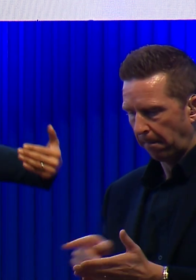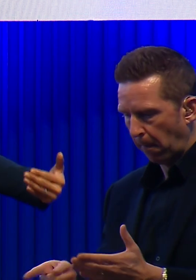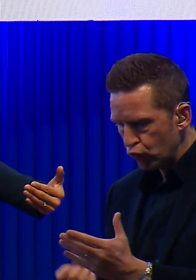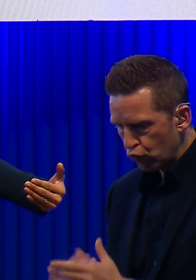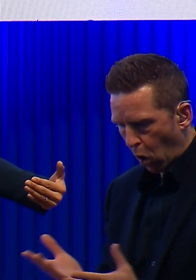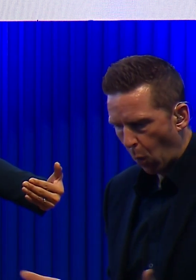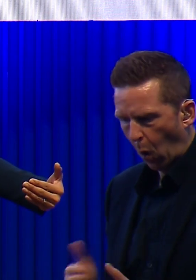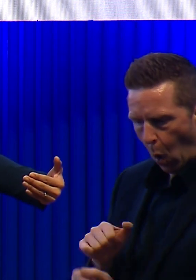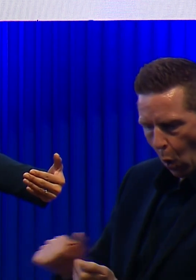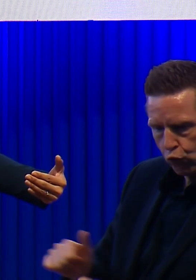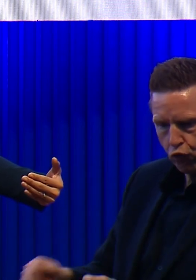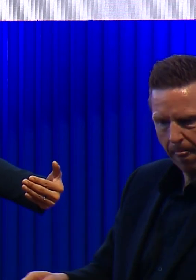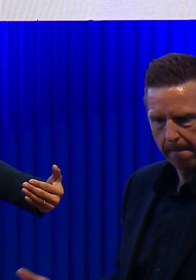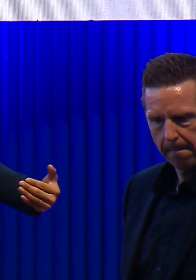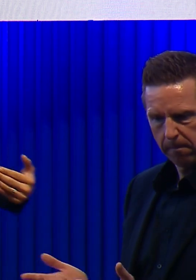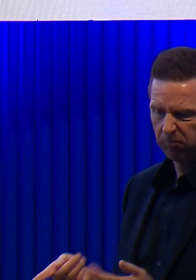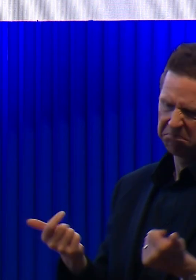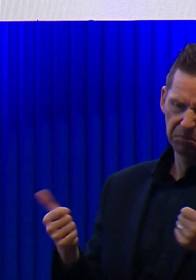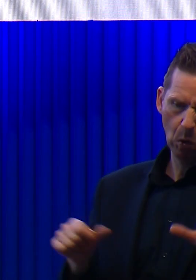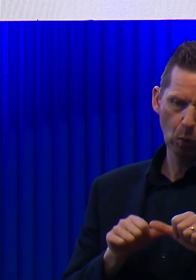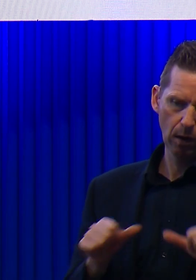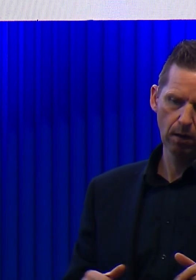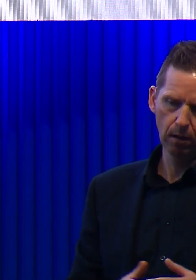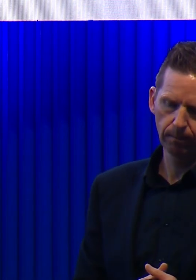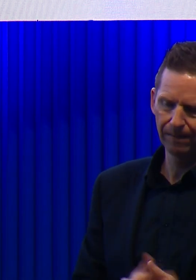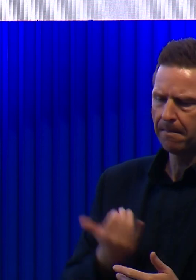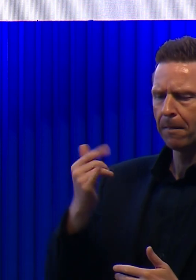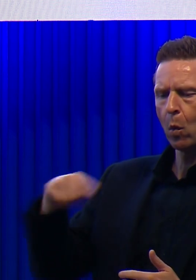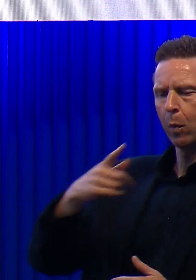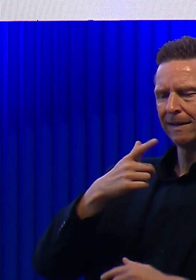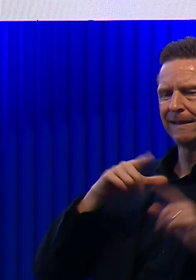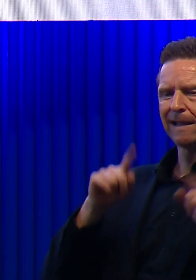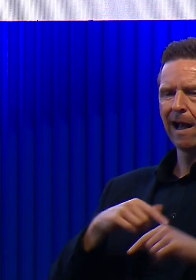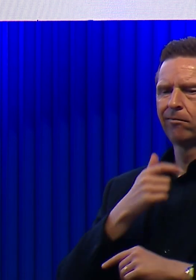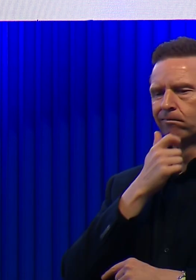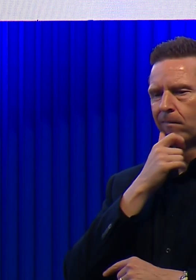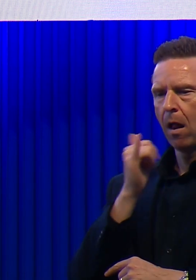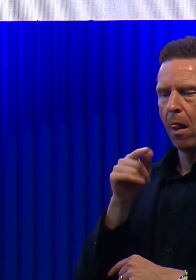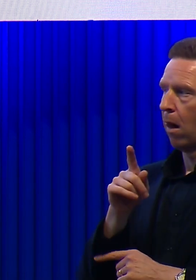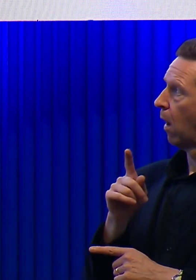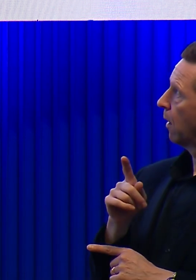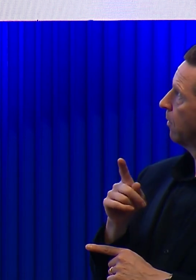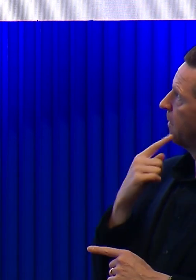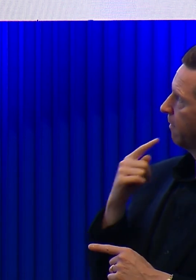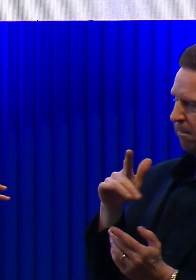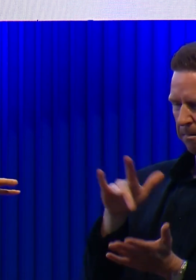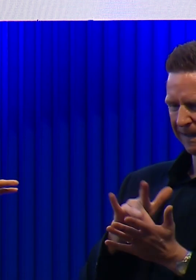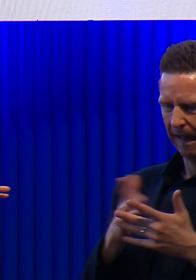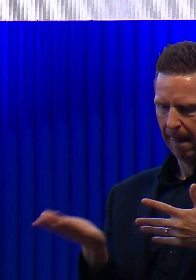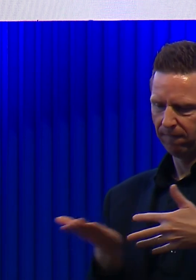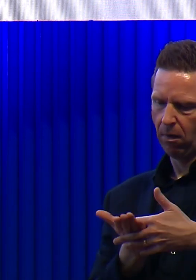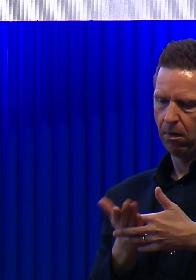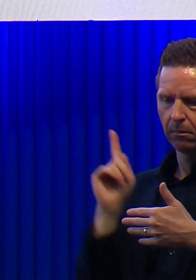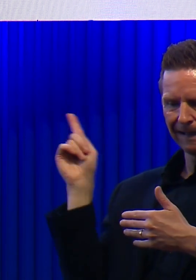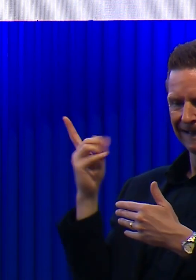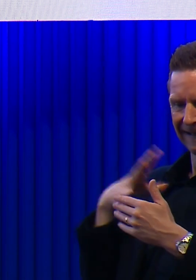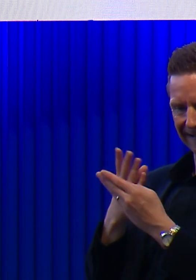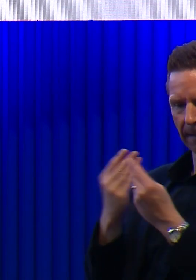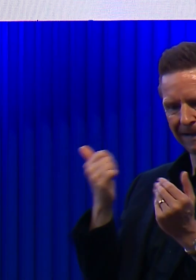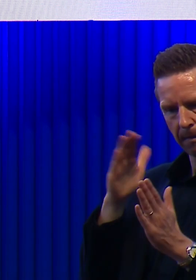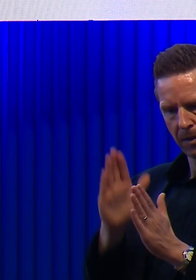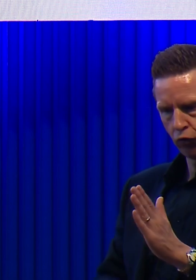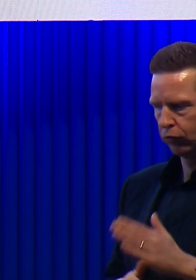Turns out, as you start working on solutions and then working on problems, there are some of you that